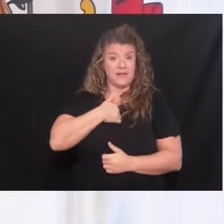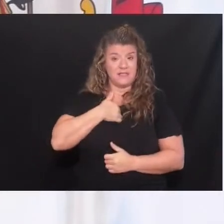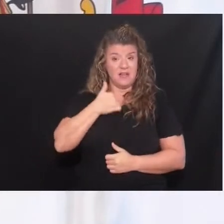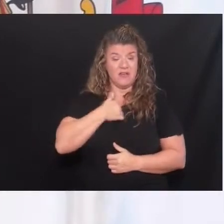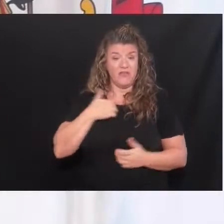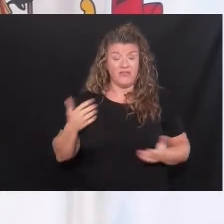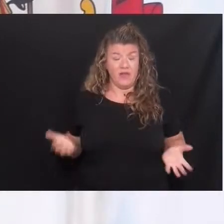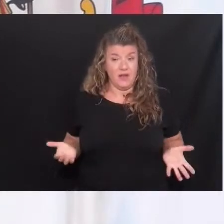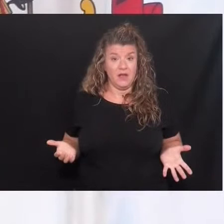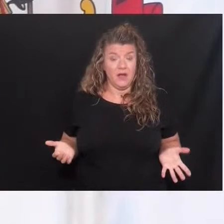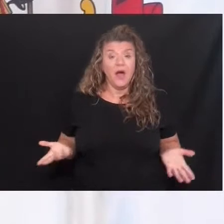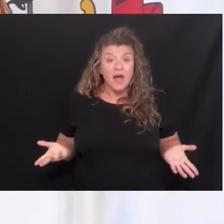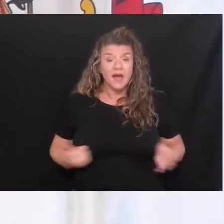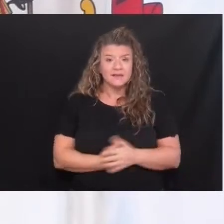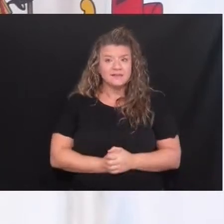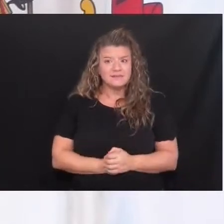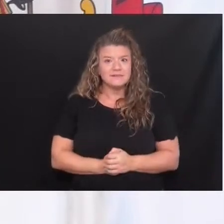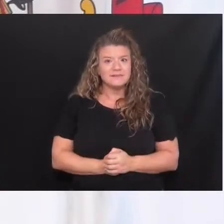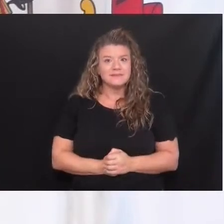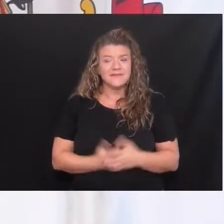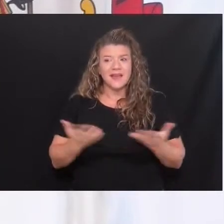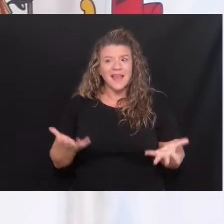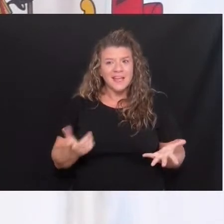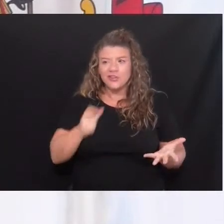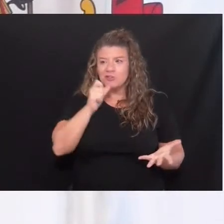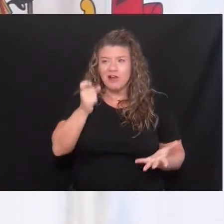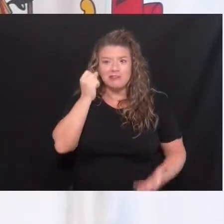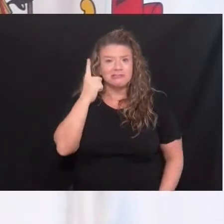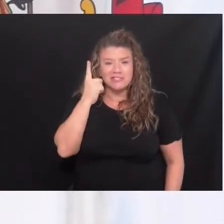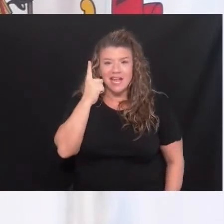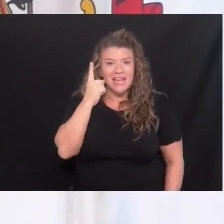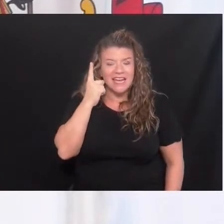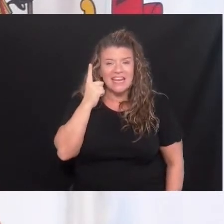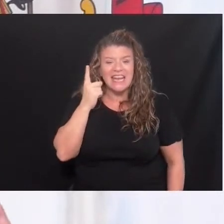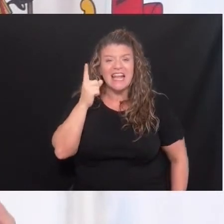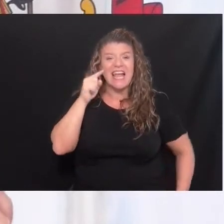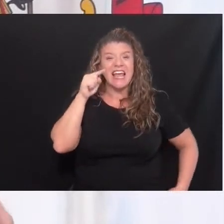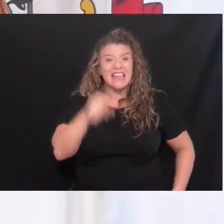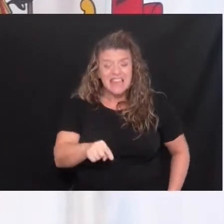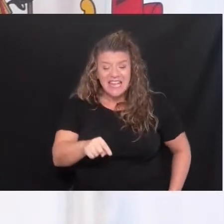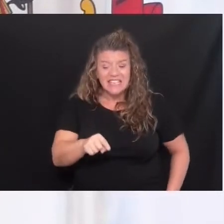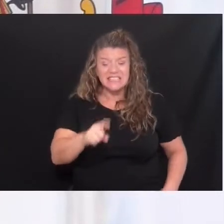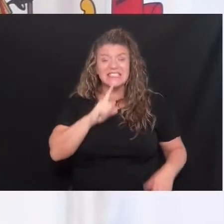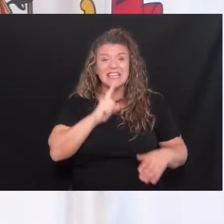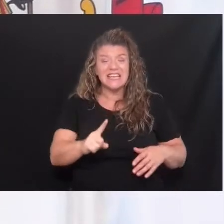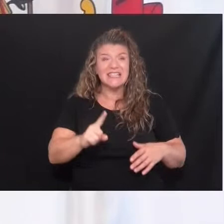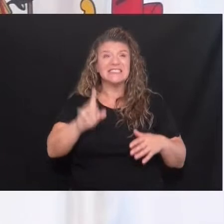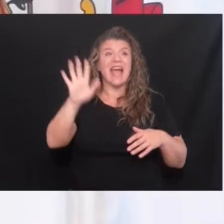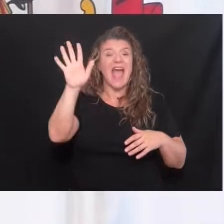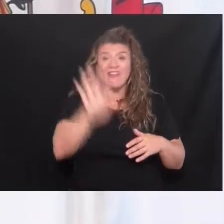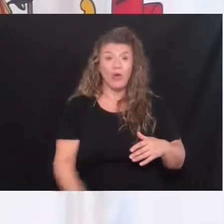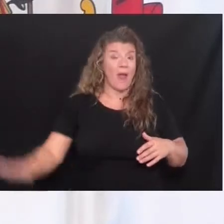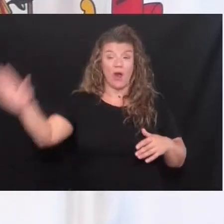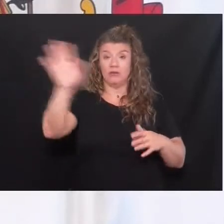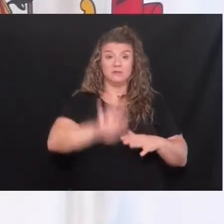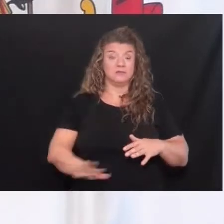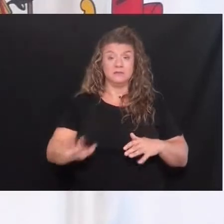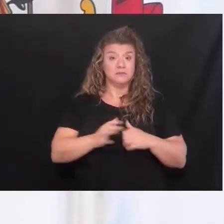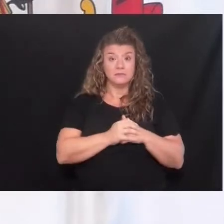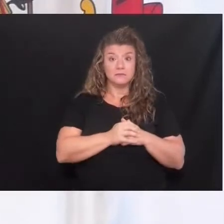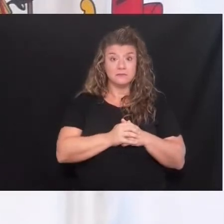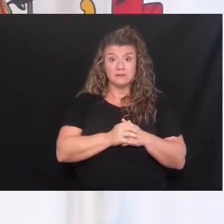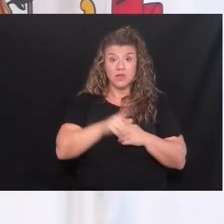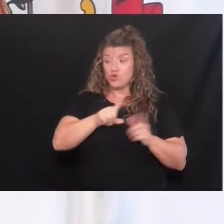I said, Kathy, do you not realize that this is everywhere? Everywhere